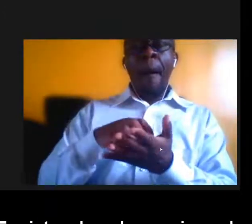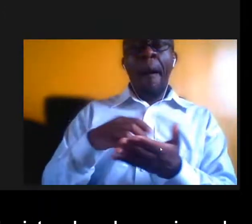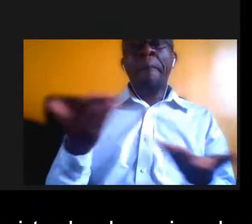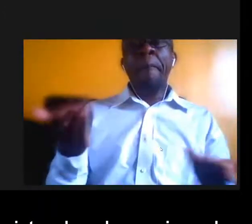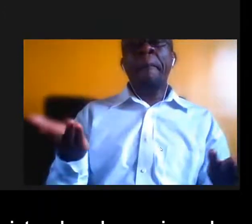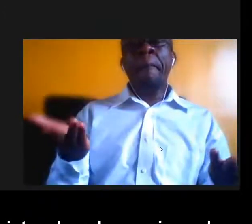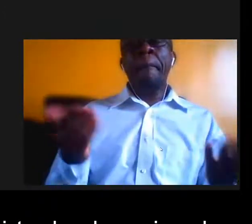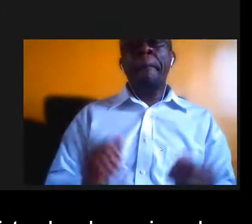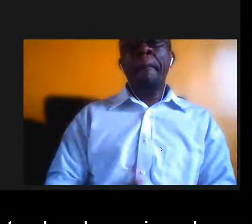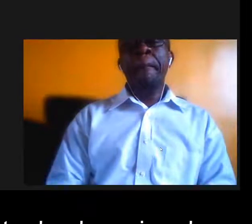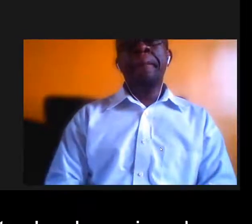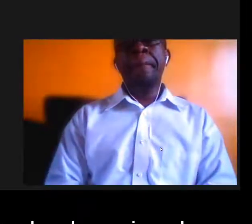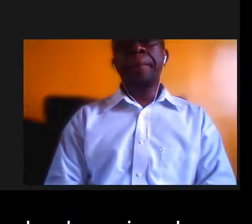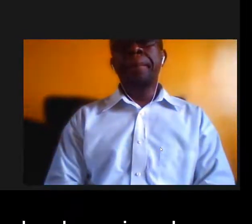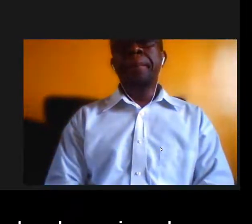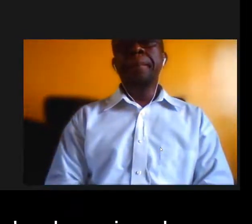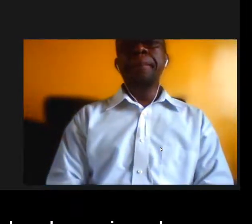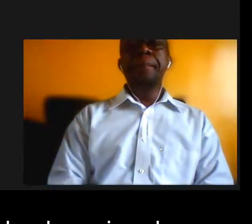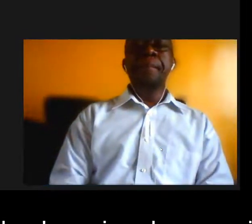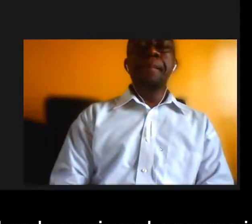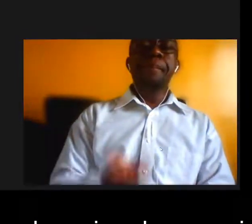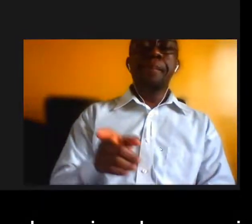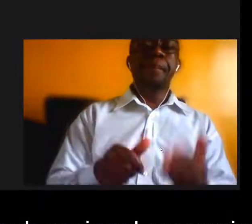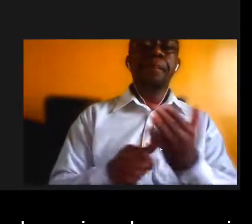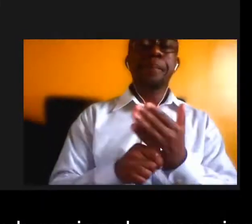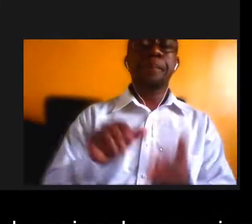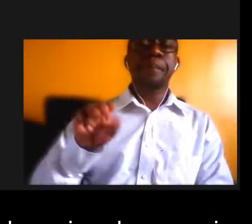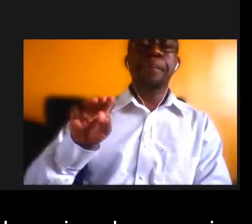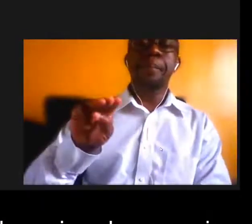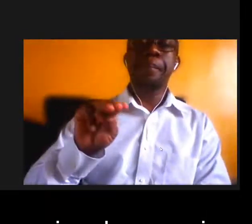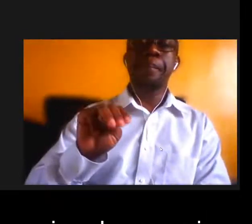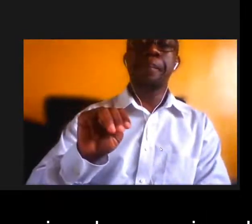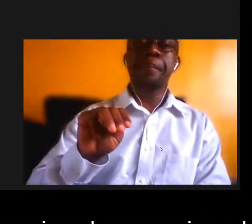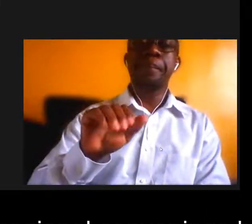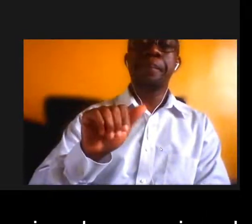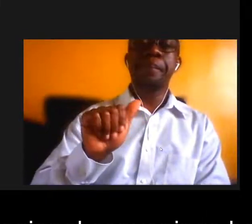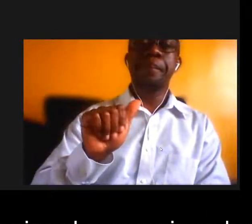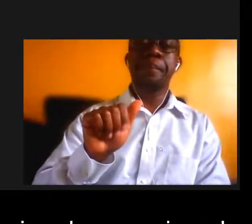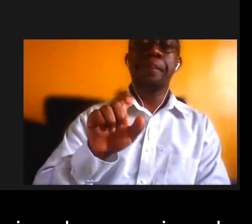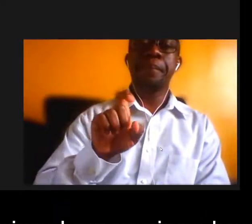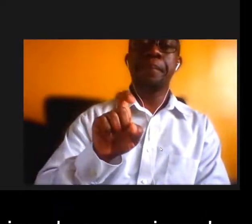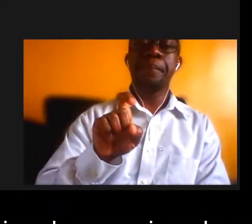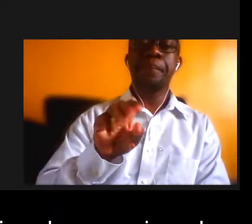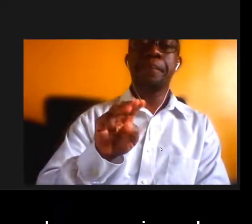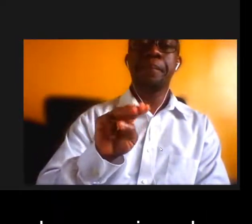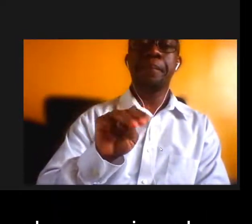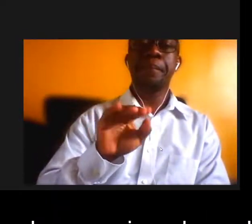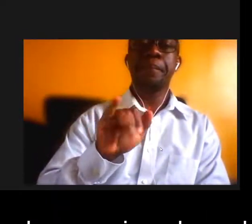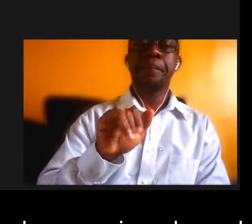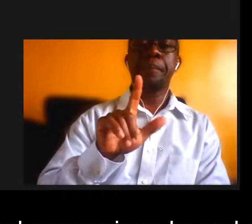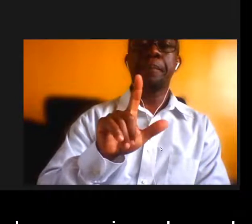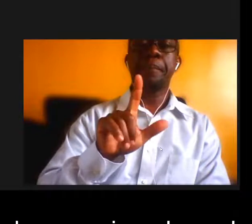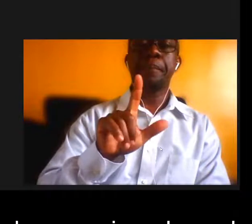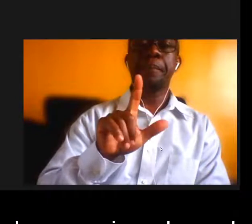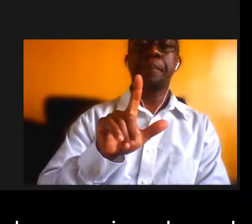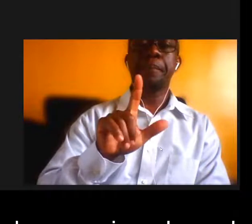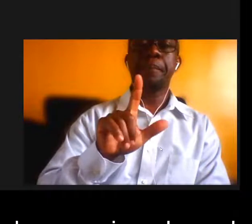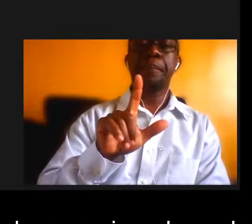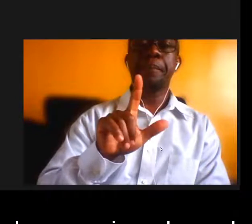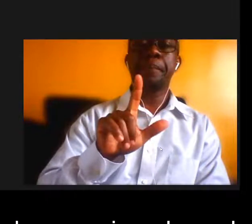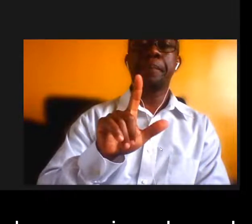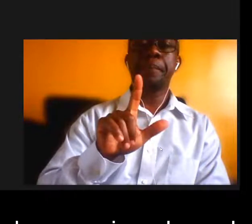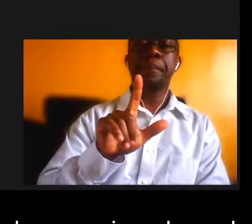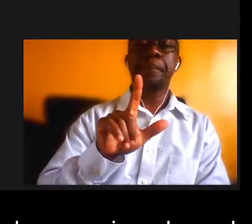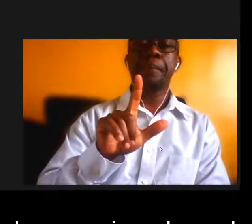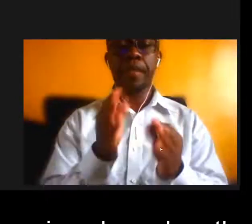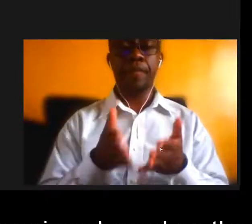Hello? Yes, Maximilian? Yeah, let me, maybe if you allow, I can continue after that